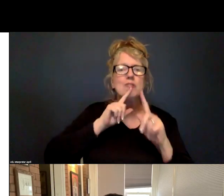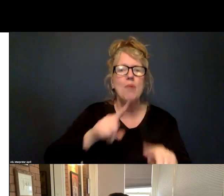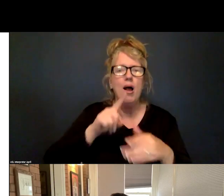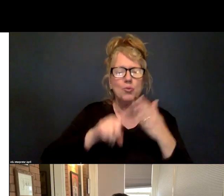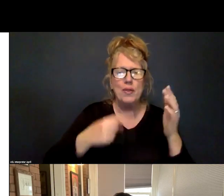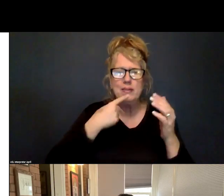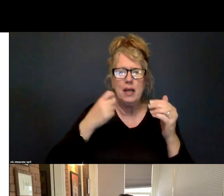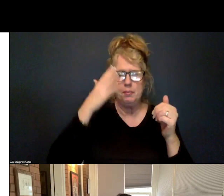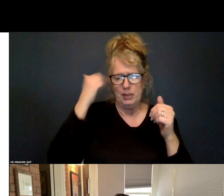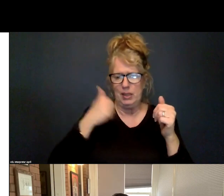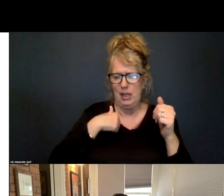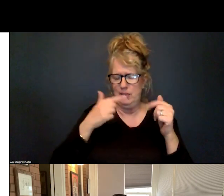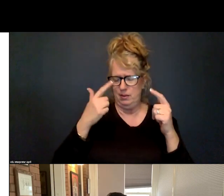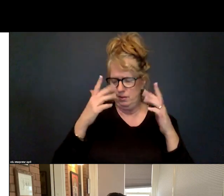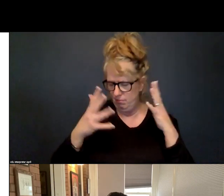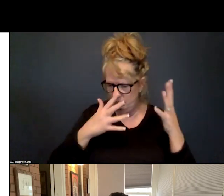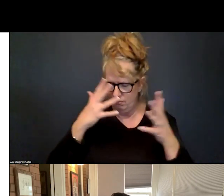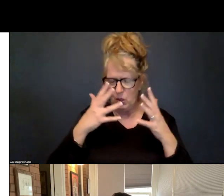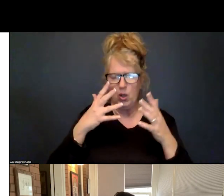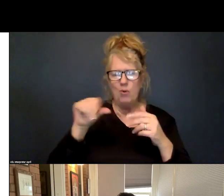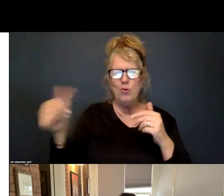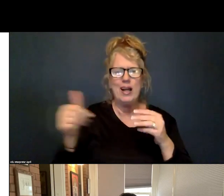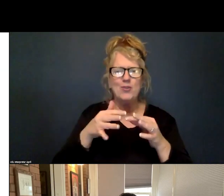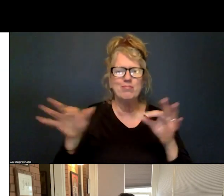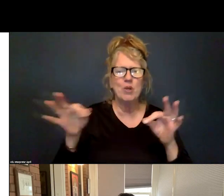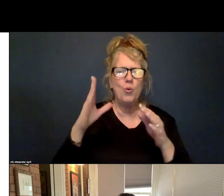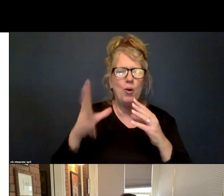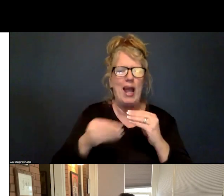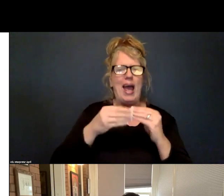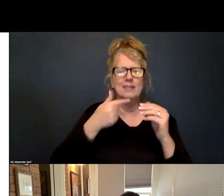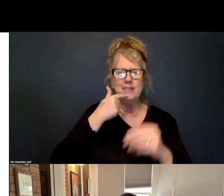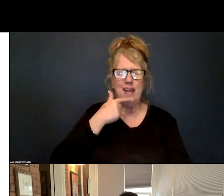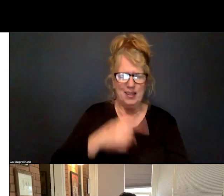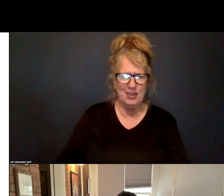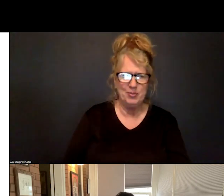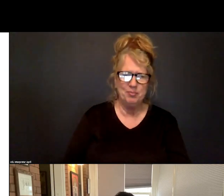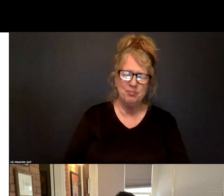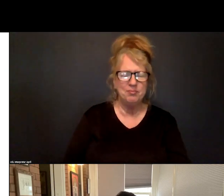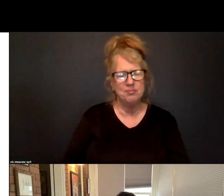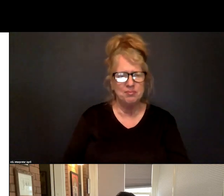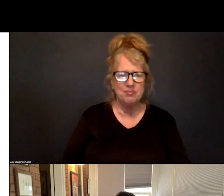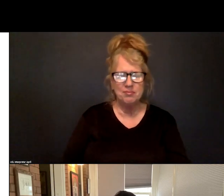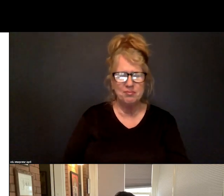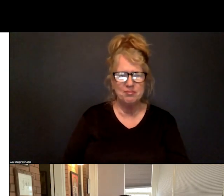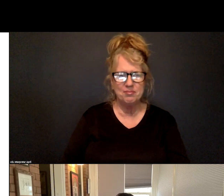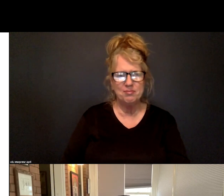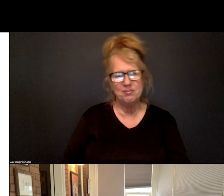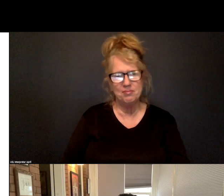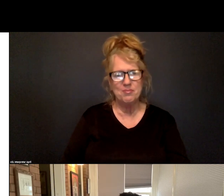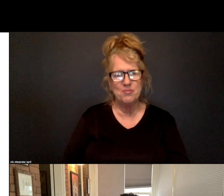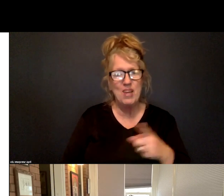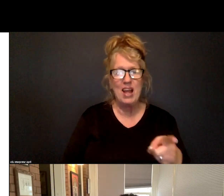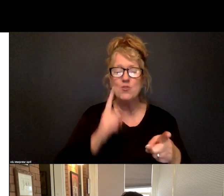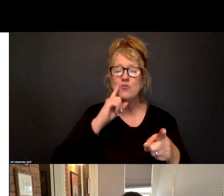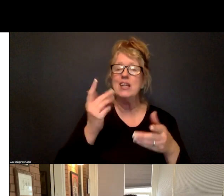because it sort of foreclosed what they might say otherwise. And so I think it's just this is really